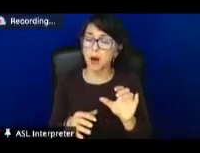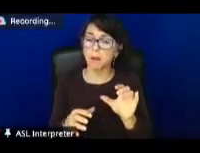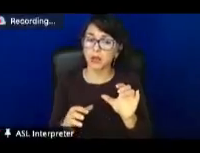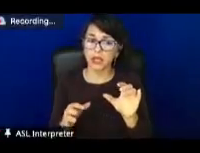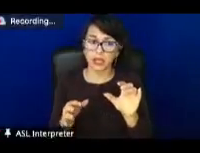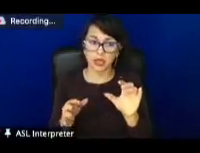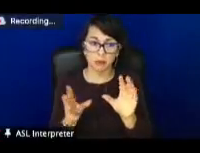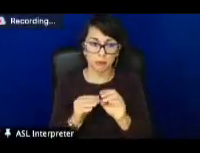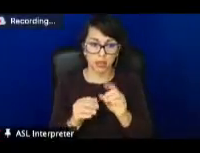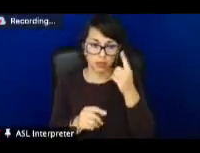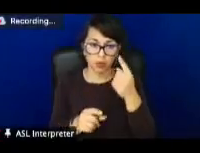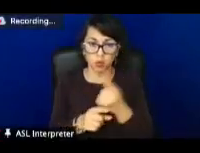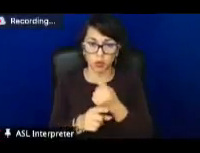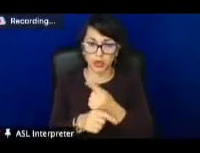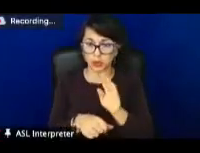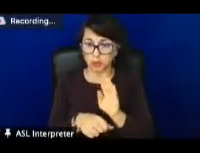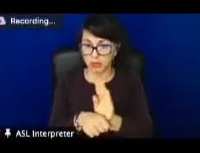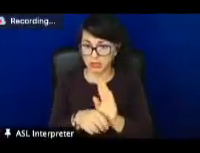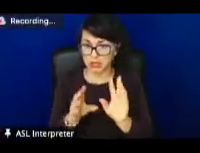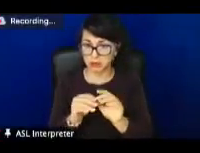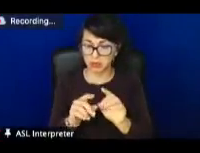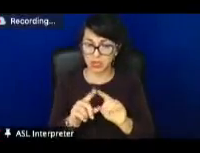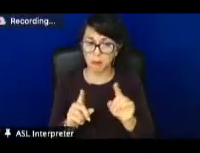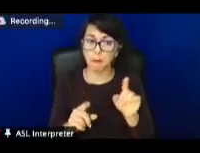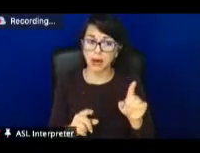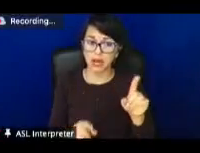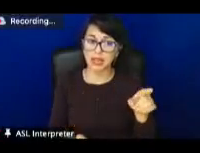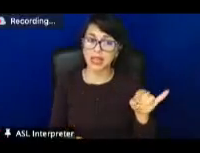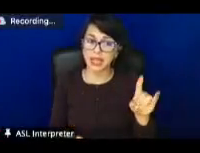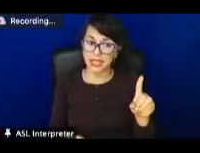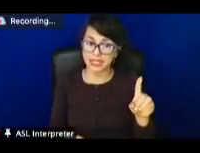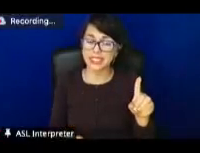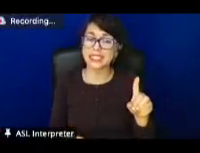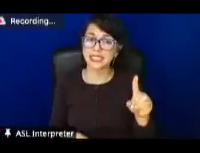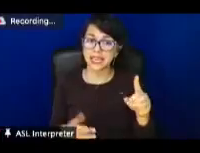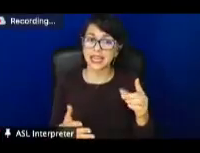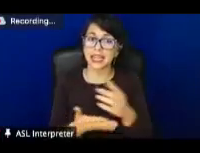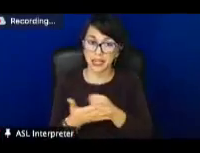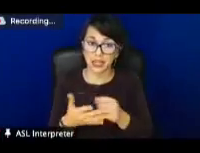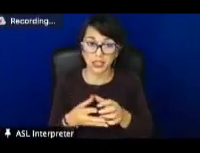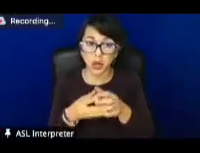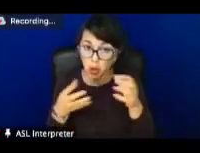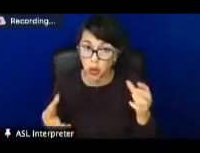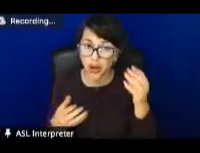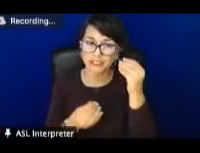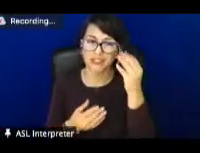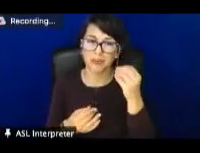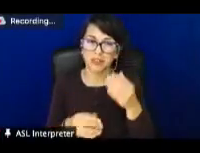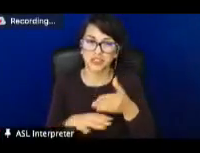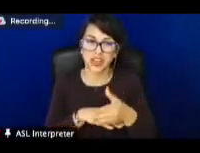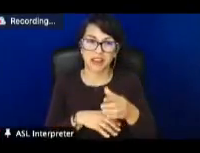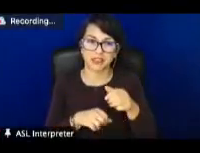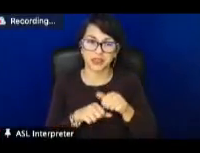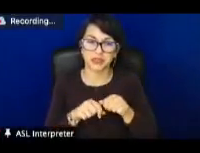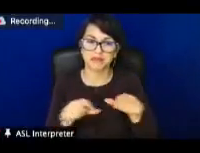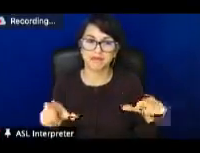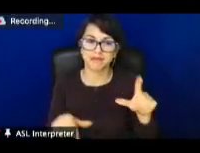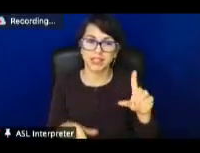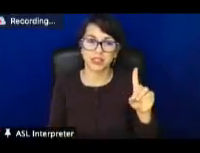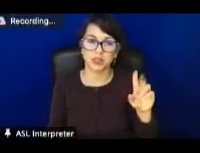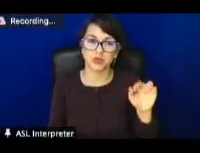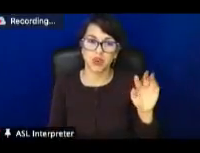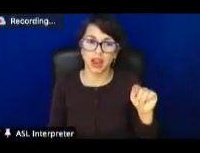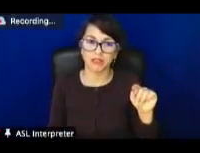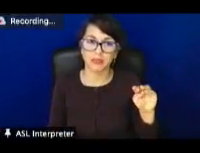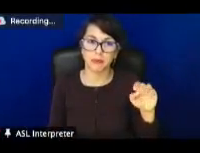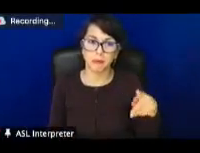they certainly heard a lot once the first set of draft maps came out, and they had hoped to do a second set of draft maps,